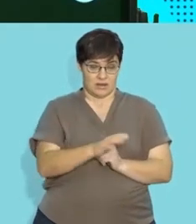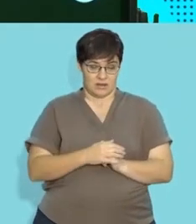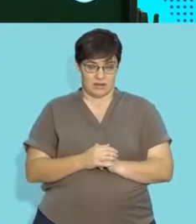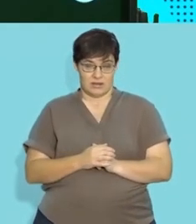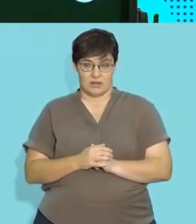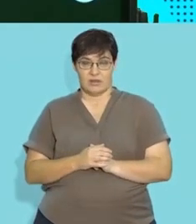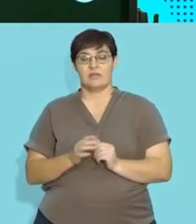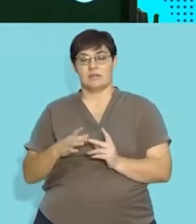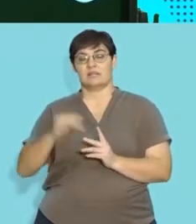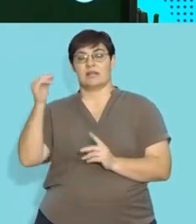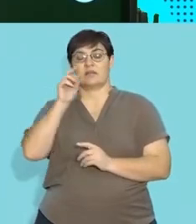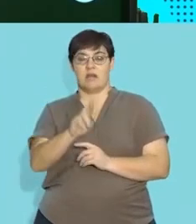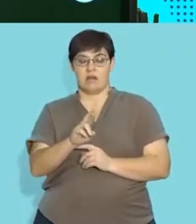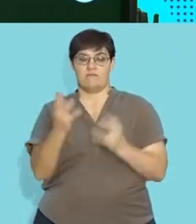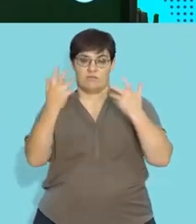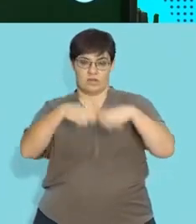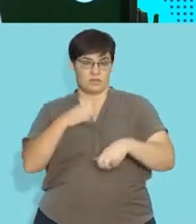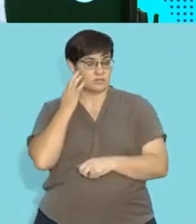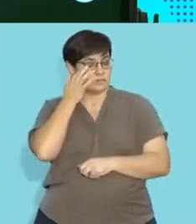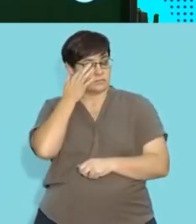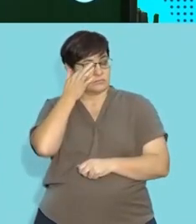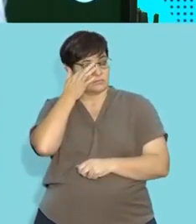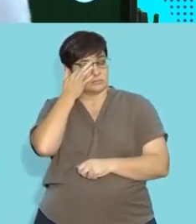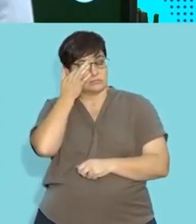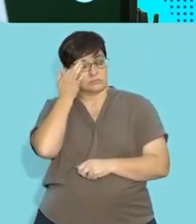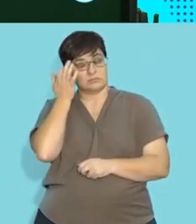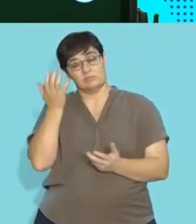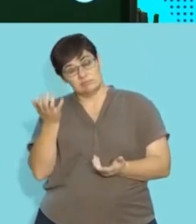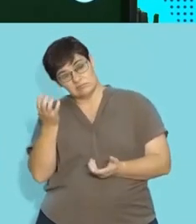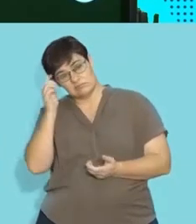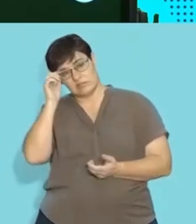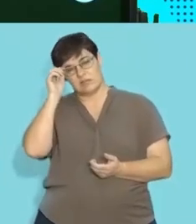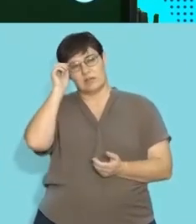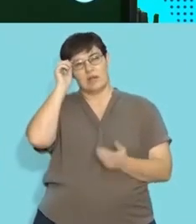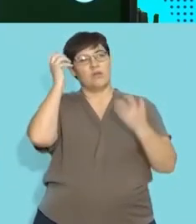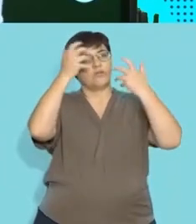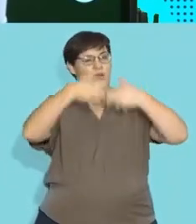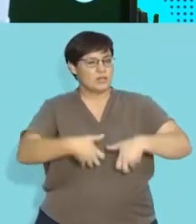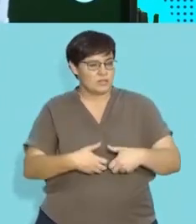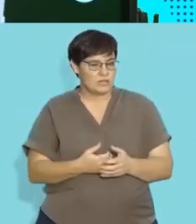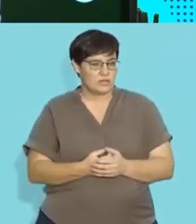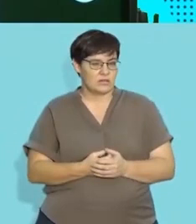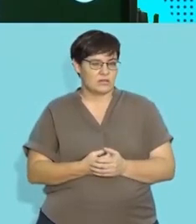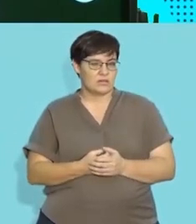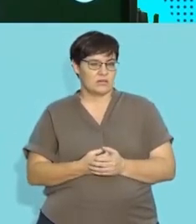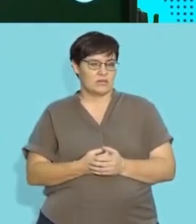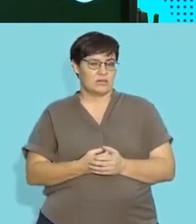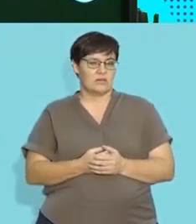you're able to select R for correlation. So we get a correlation of